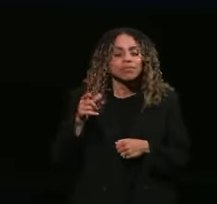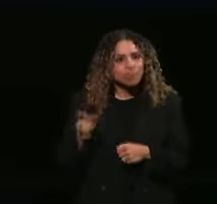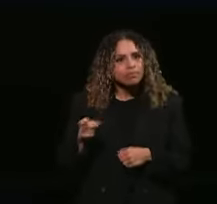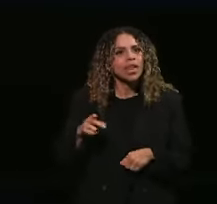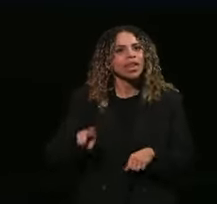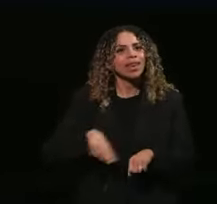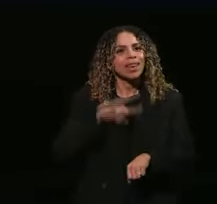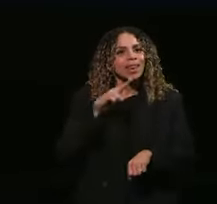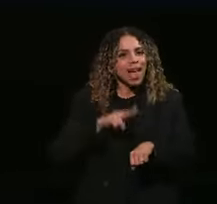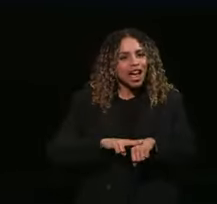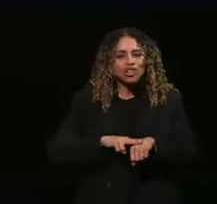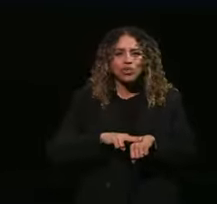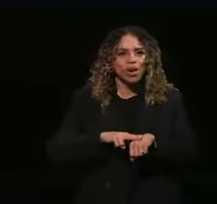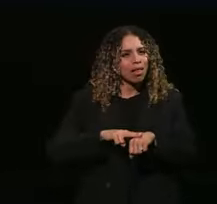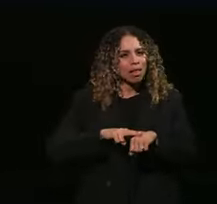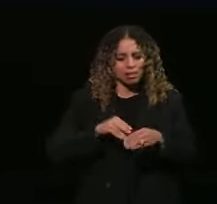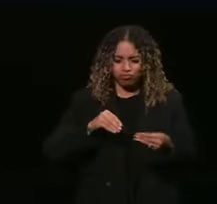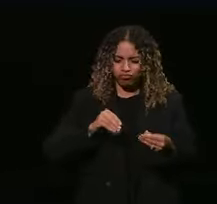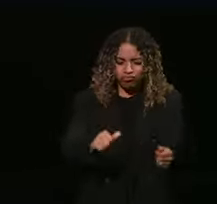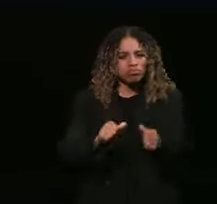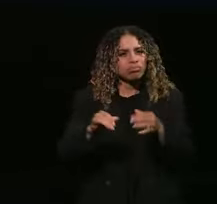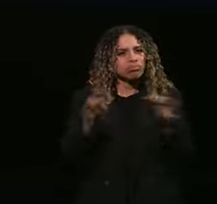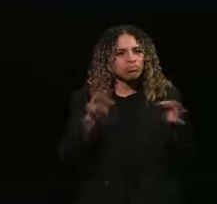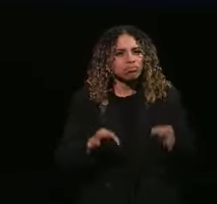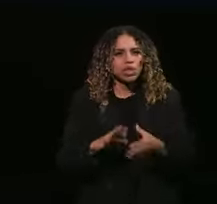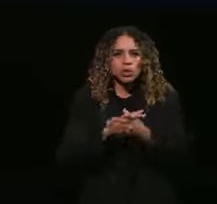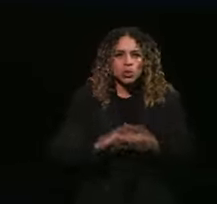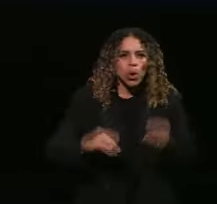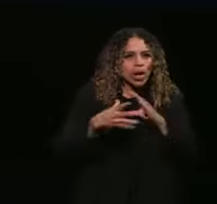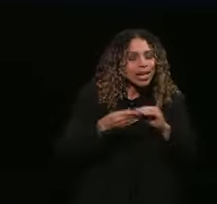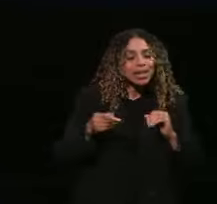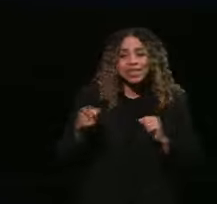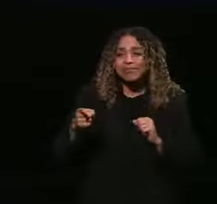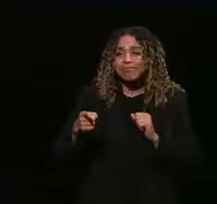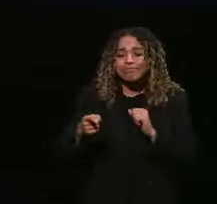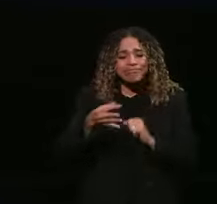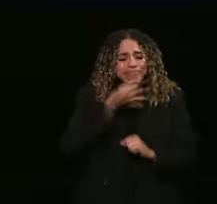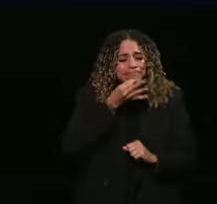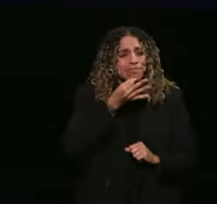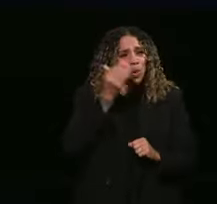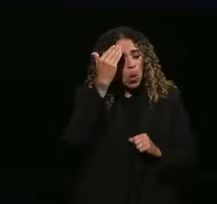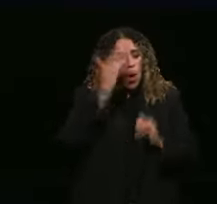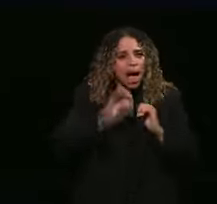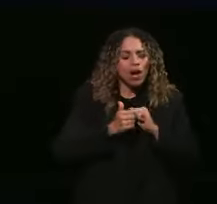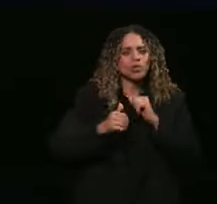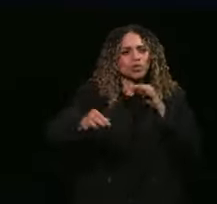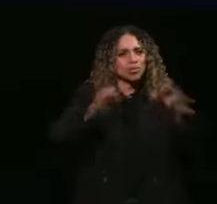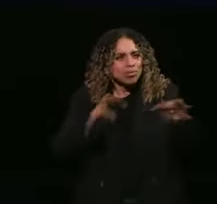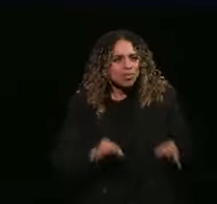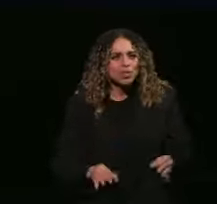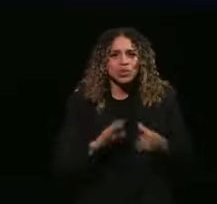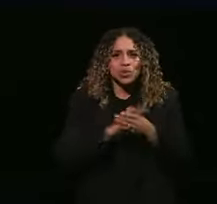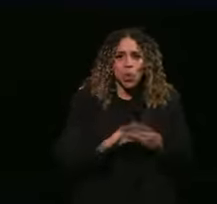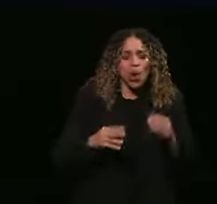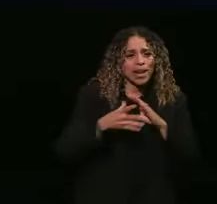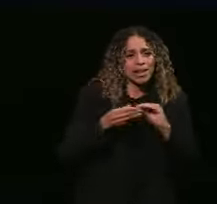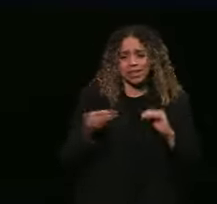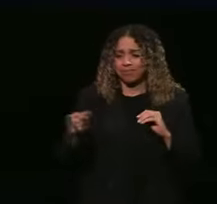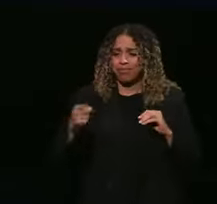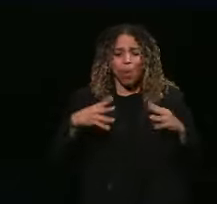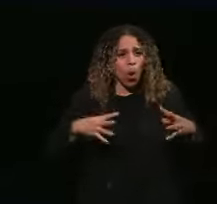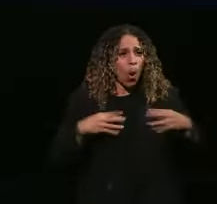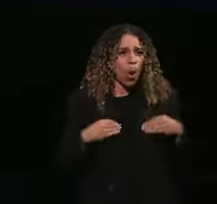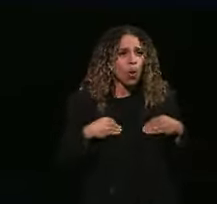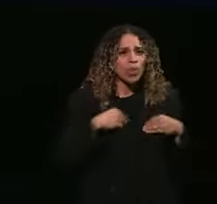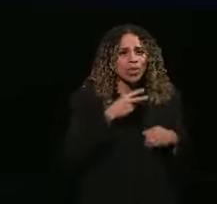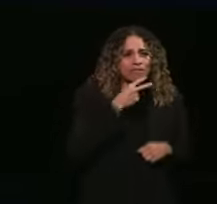natural-born storytellers. They know how to tell their story. they own the verb, the